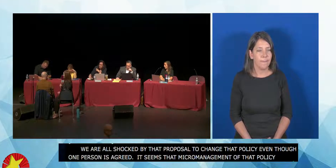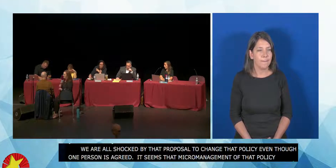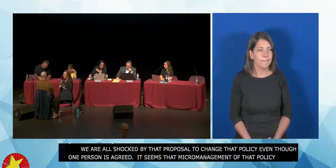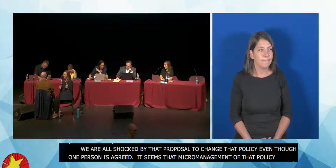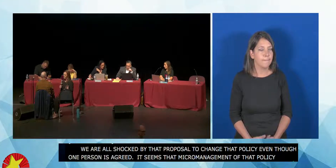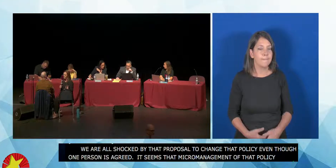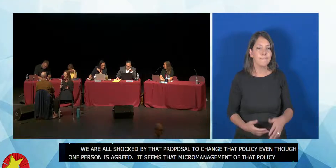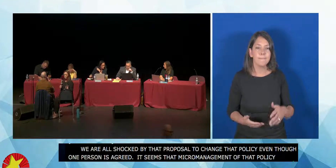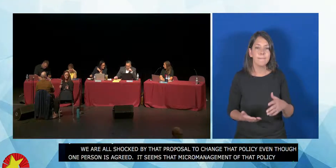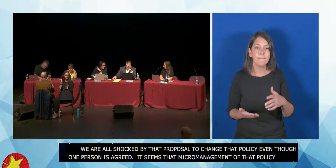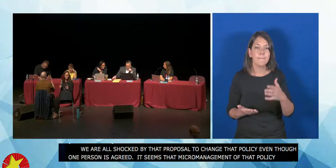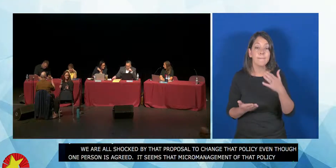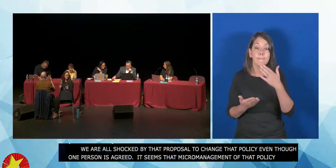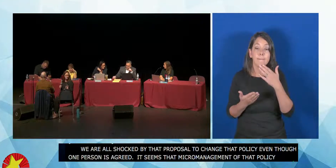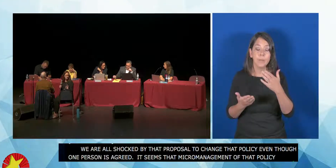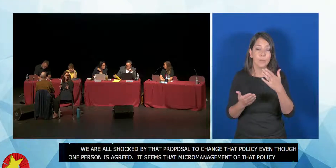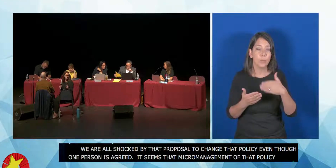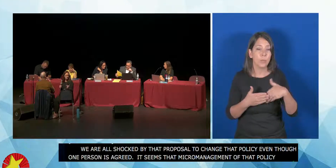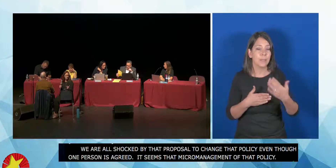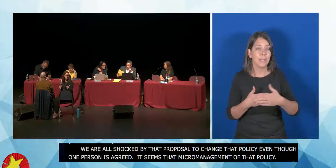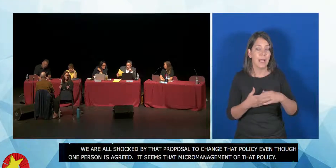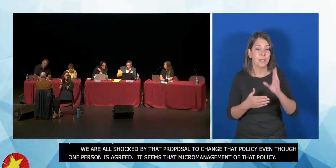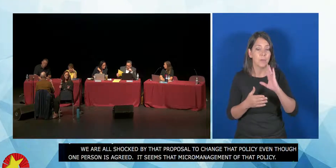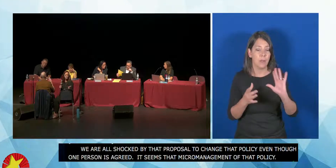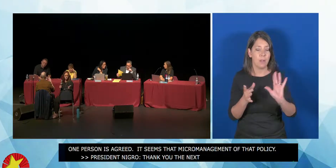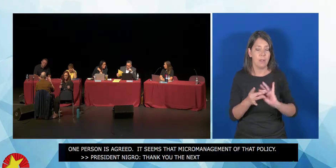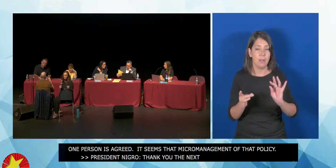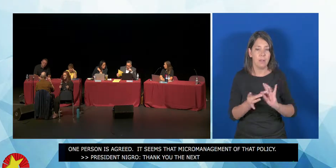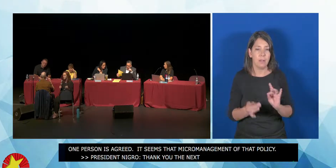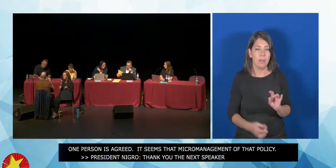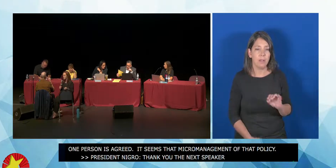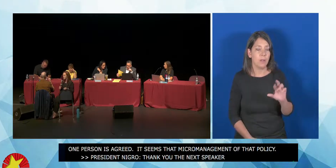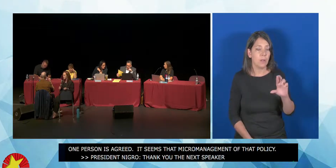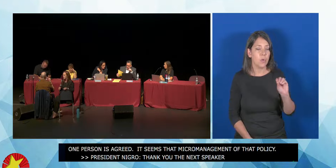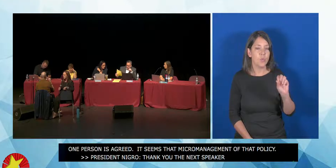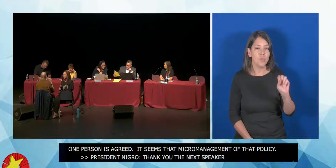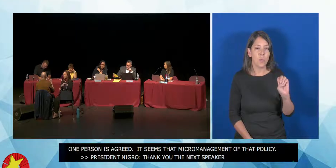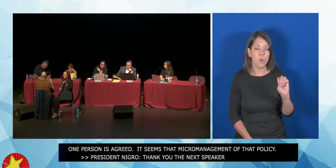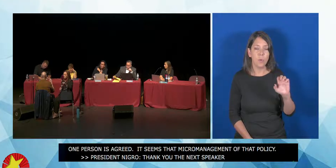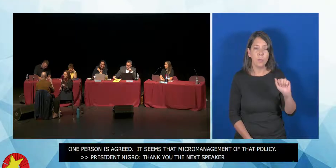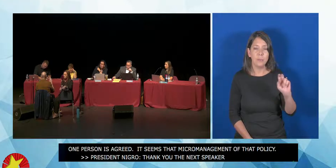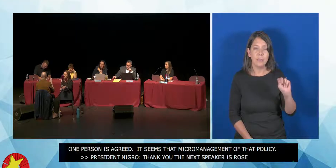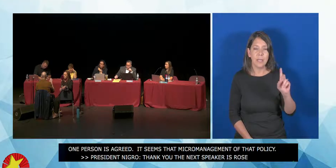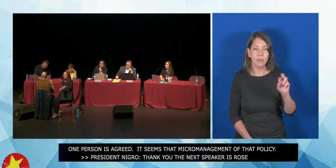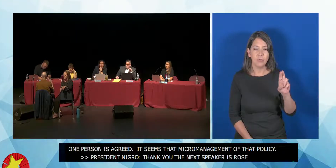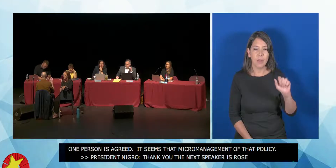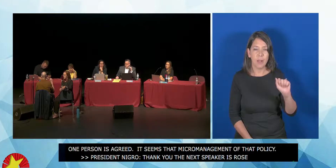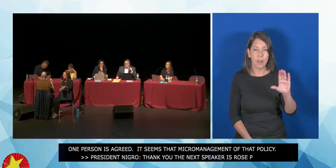Thank you. The next speaker is Rose Andriacola.